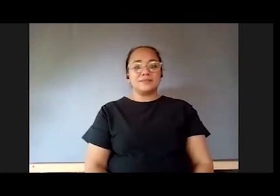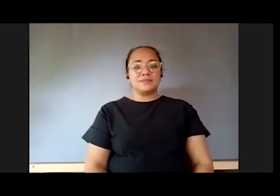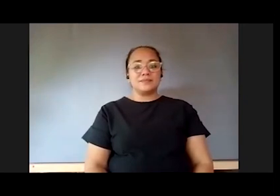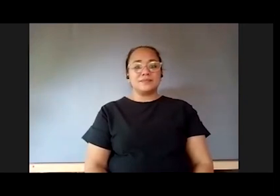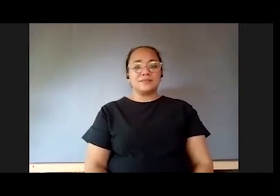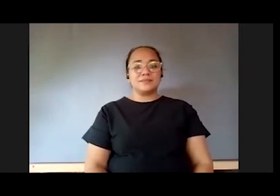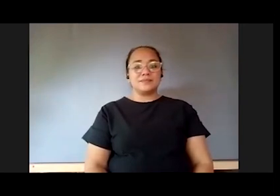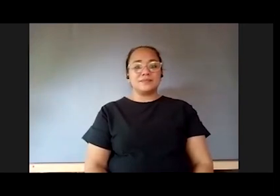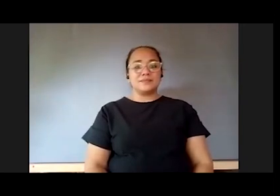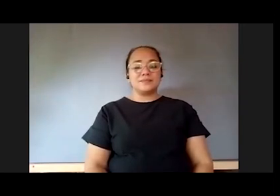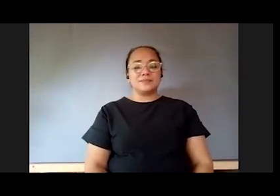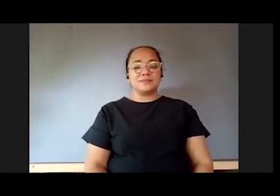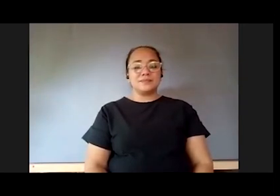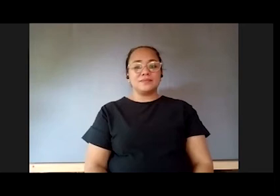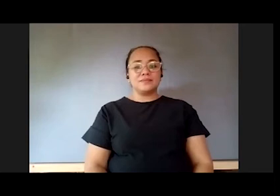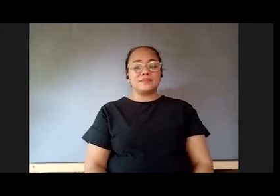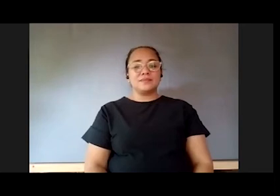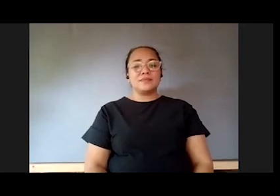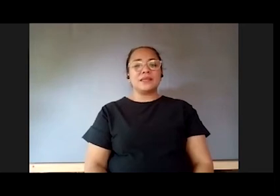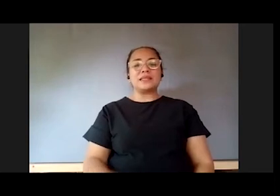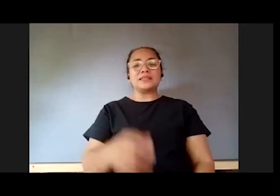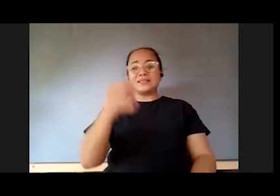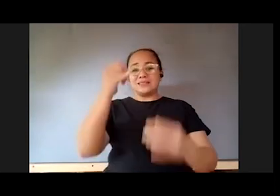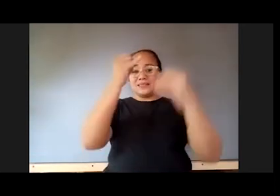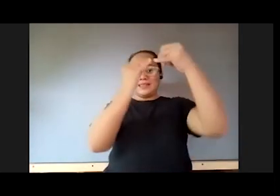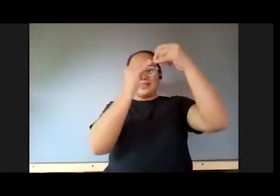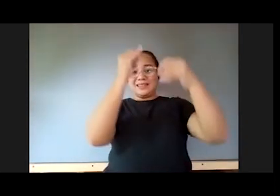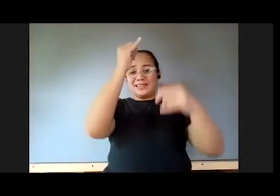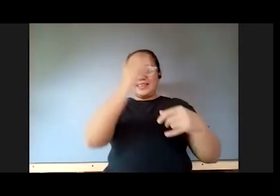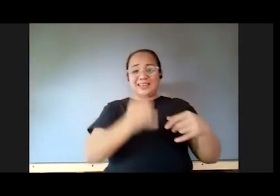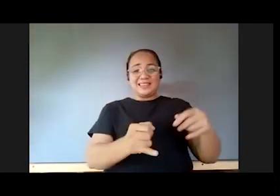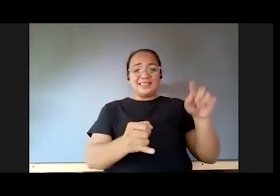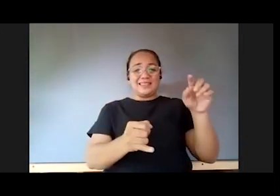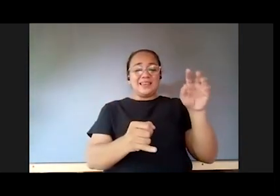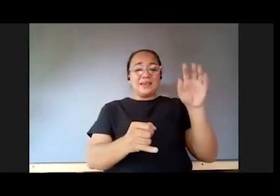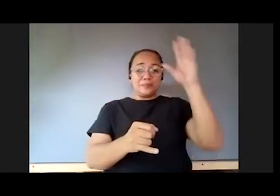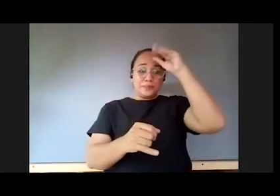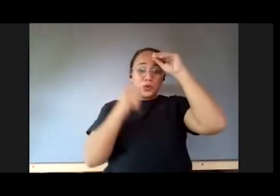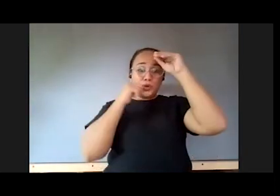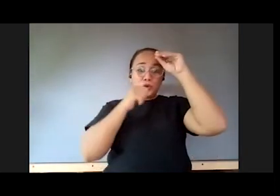Okay, and then delete the line between boys and girls.